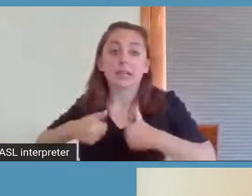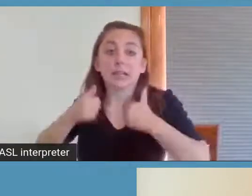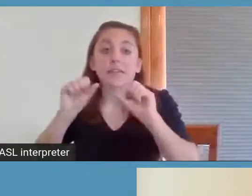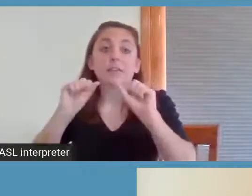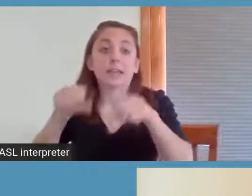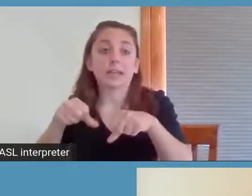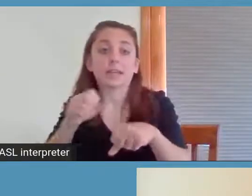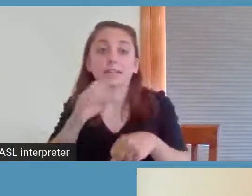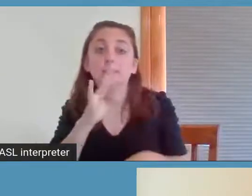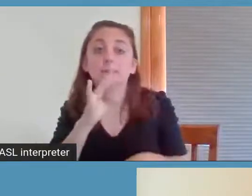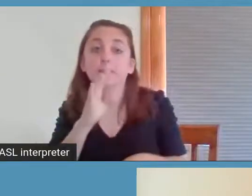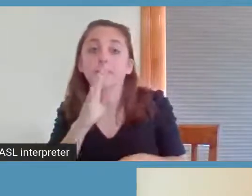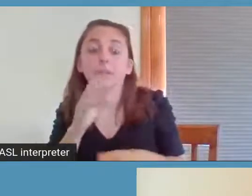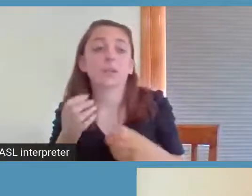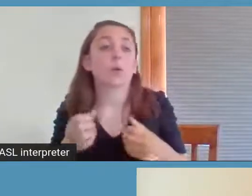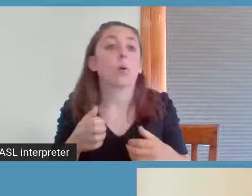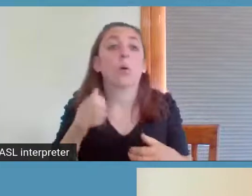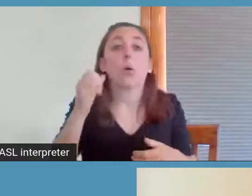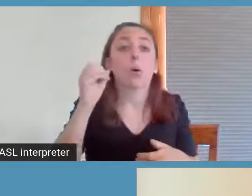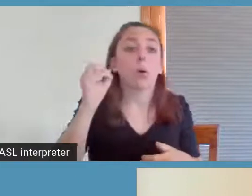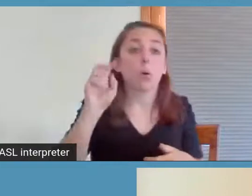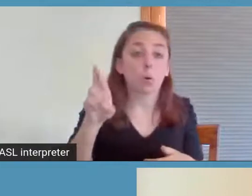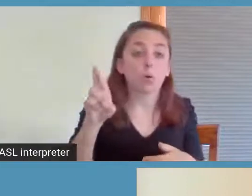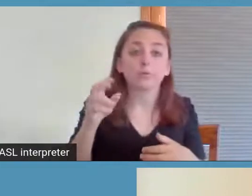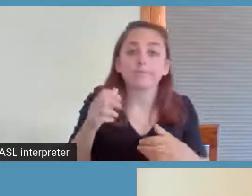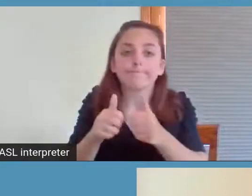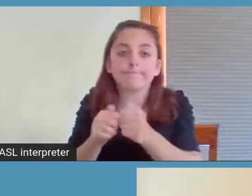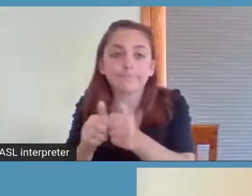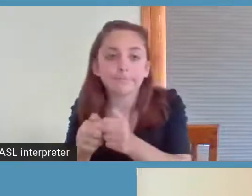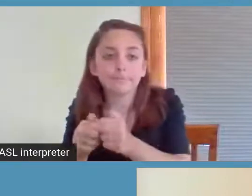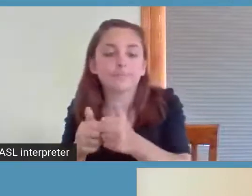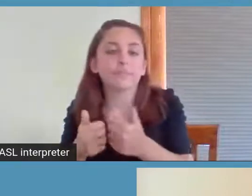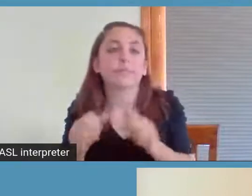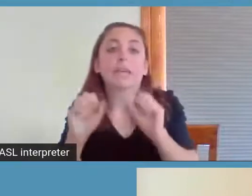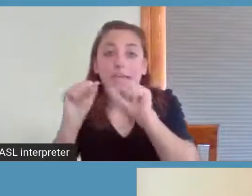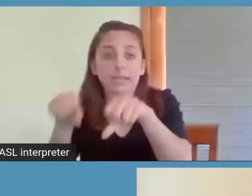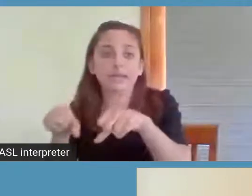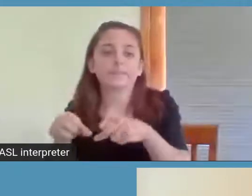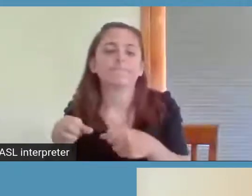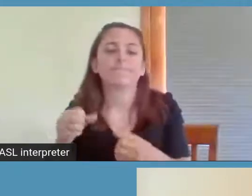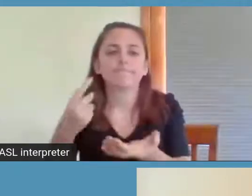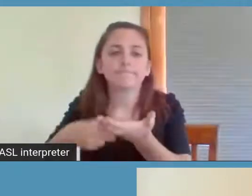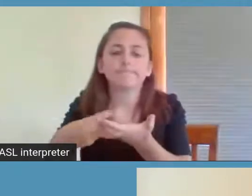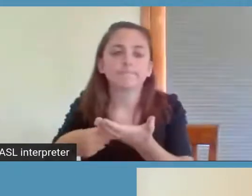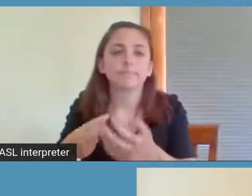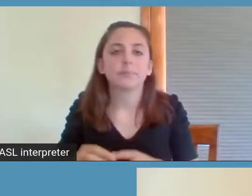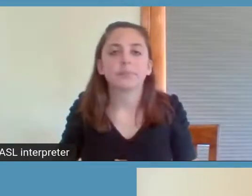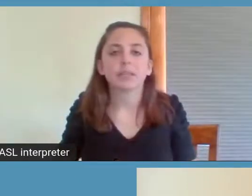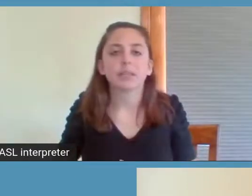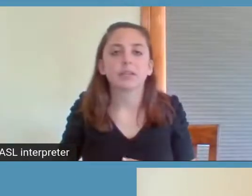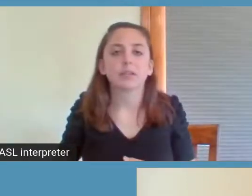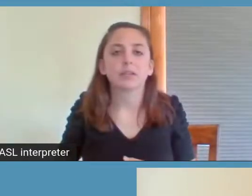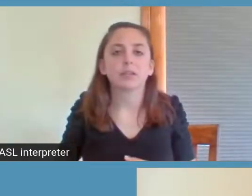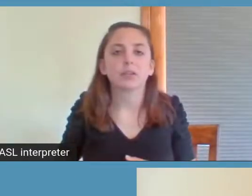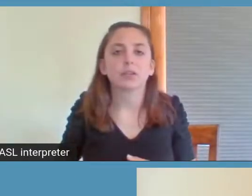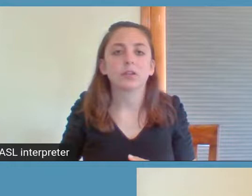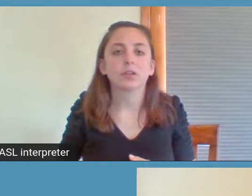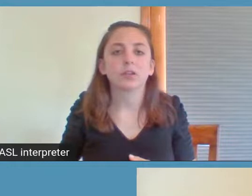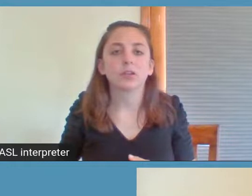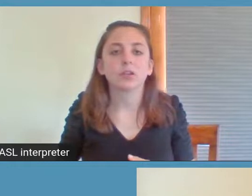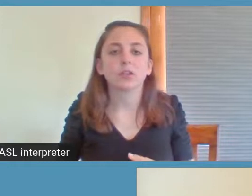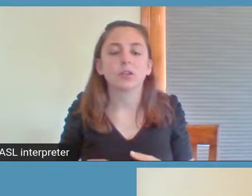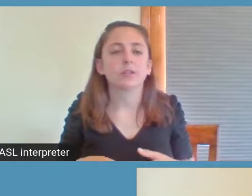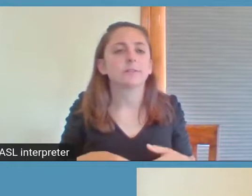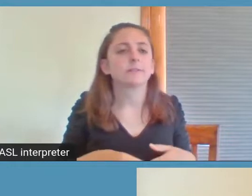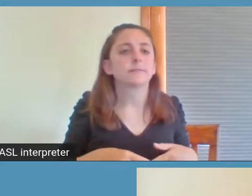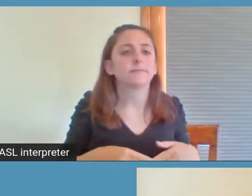people or text them, in a sense. Interesting. Do you see a retaining